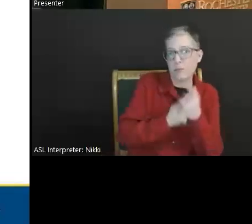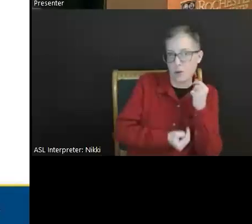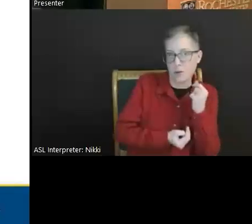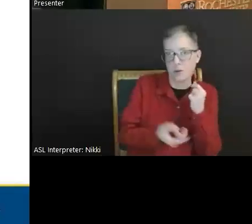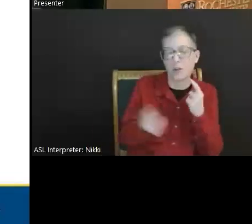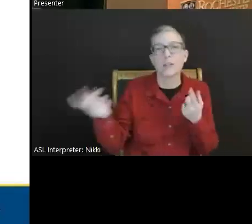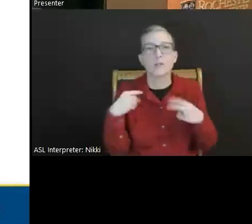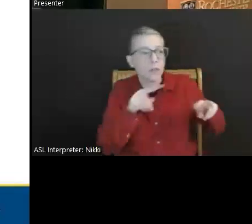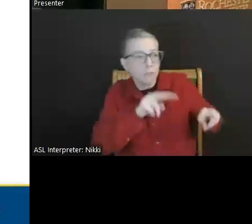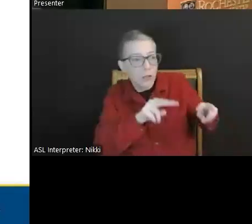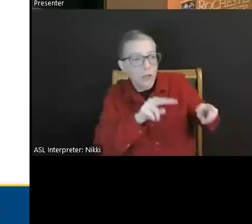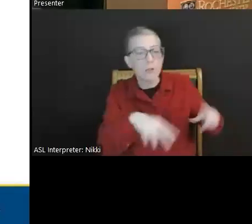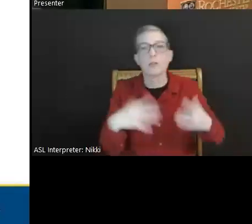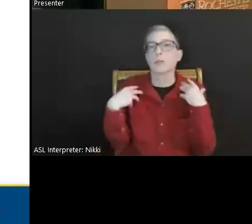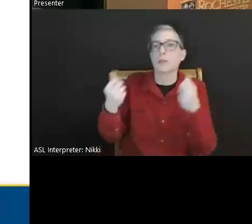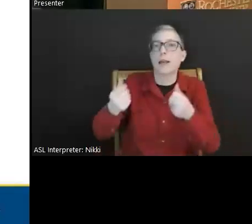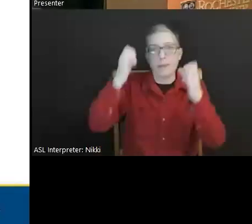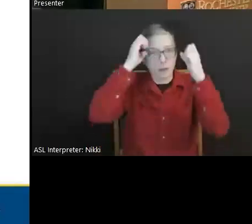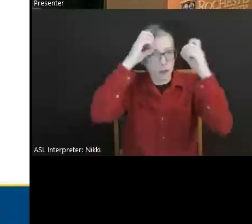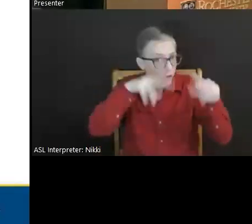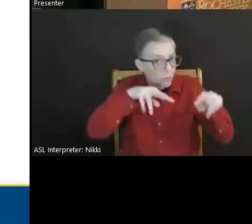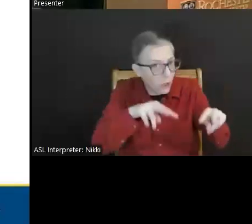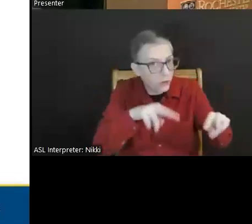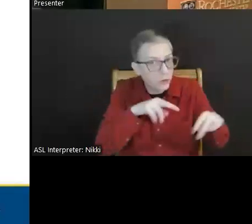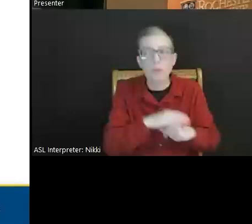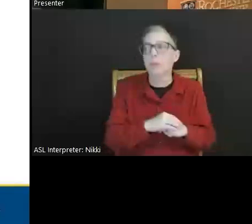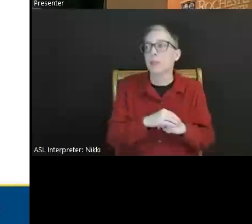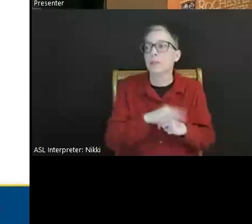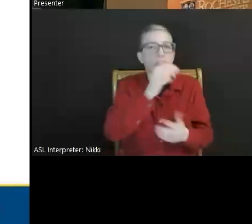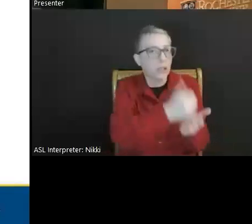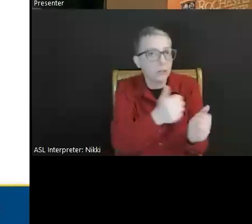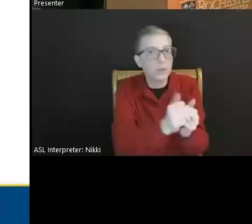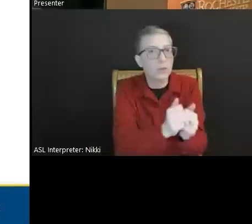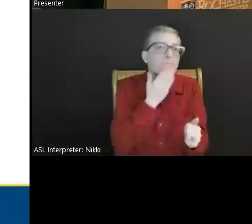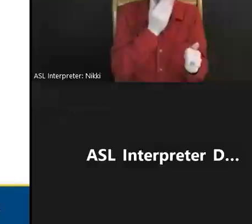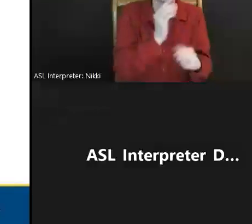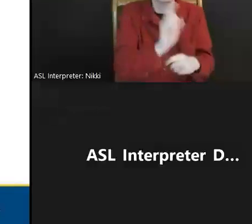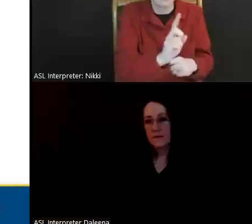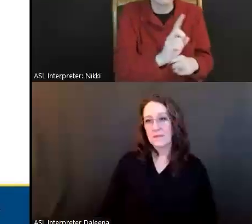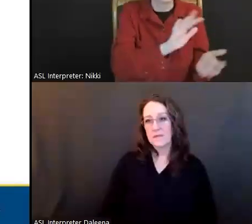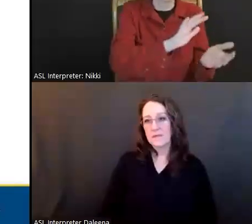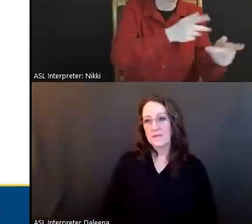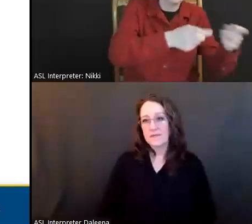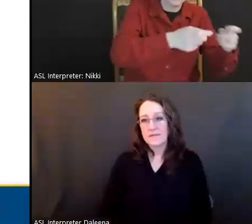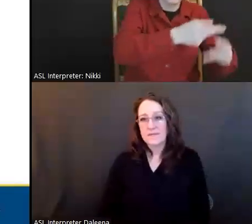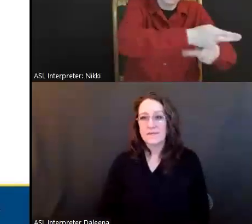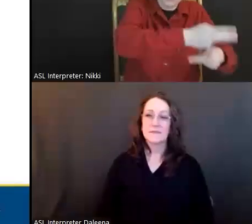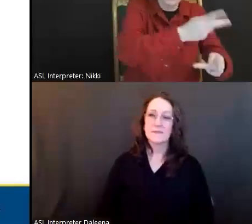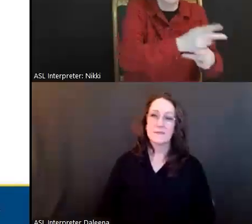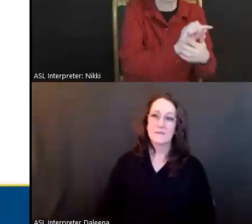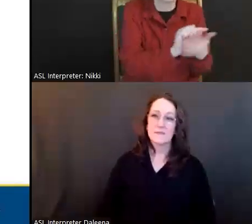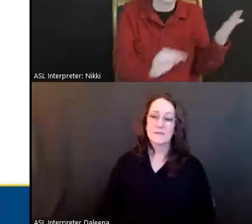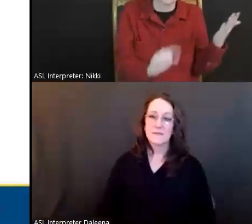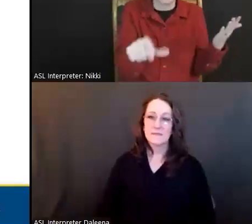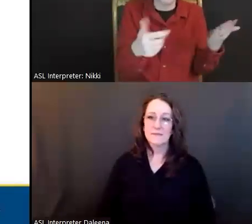health education and monitoring, such as assisting with diabetic management, medication side effects, and so on.